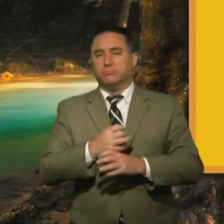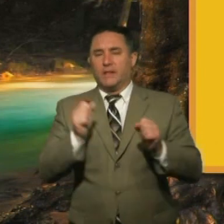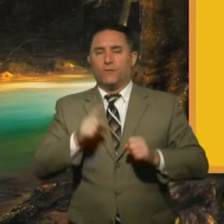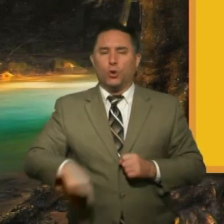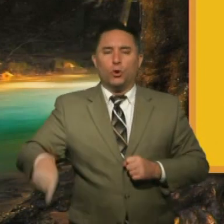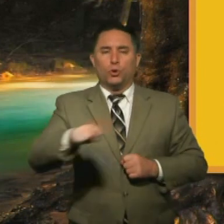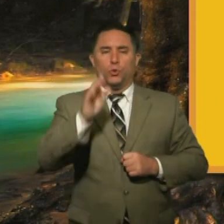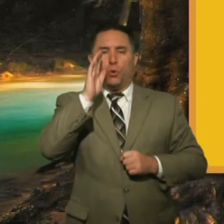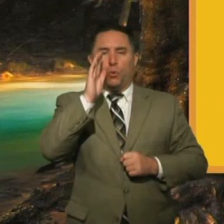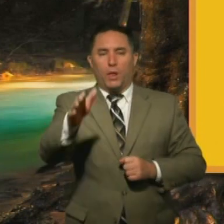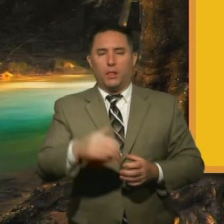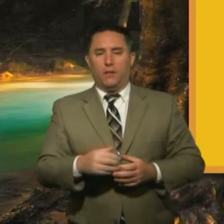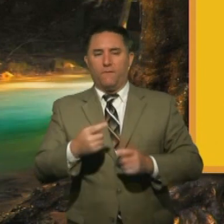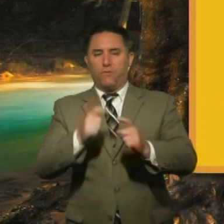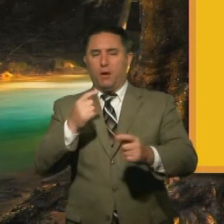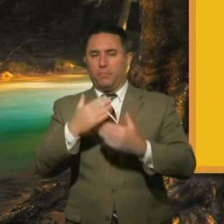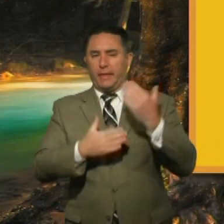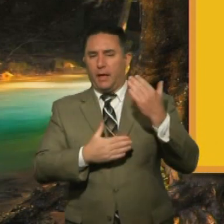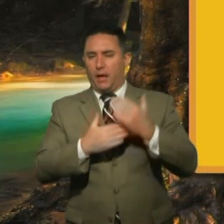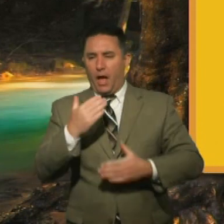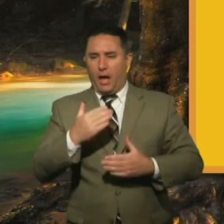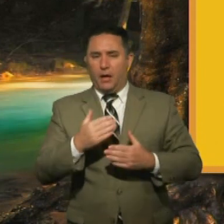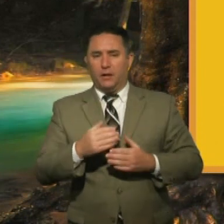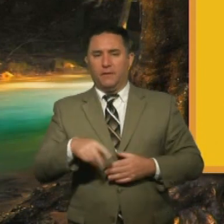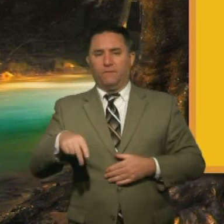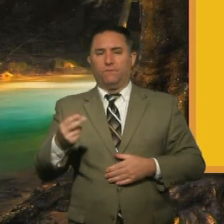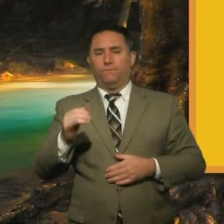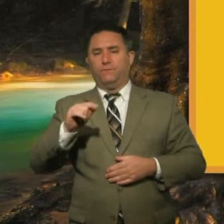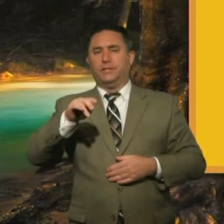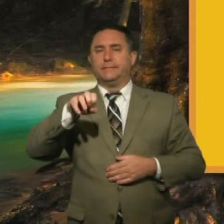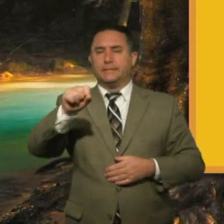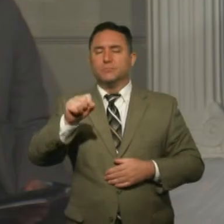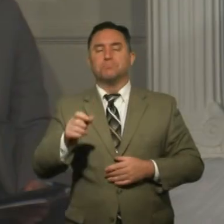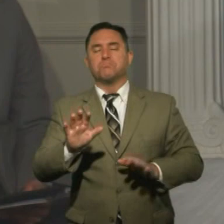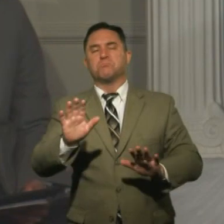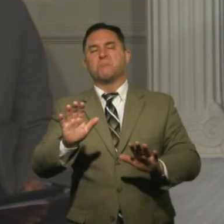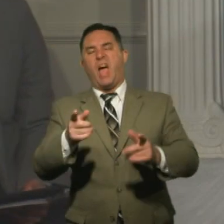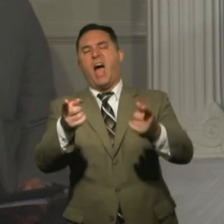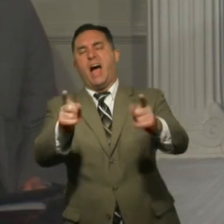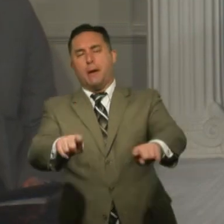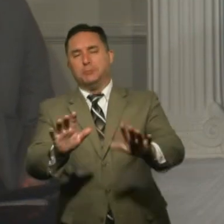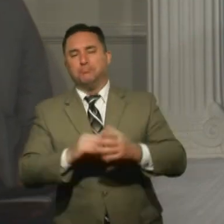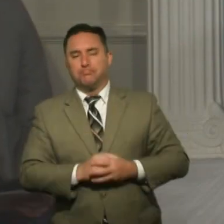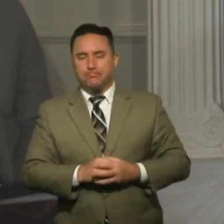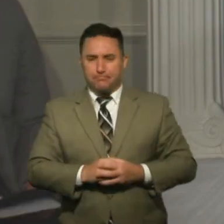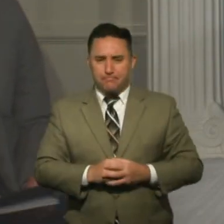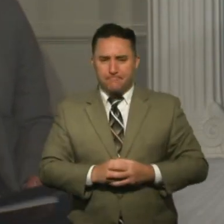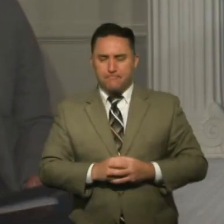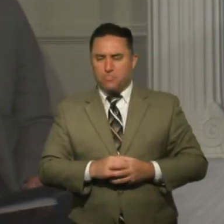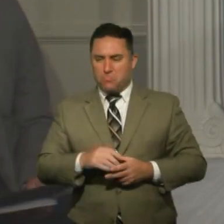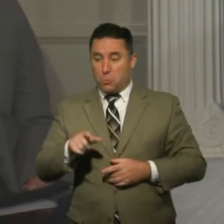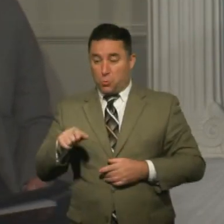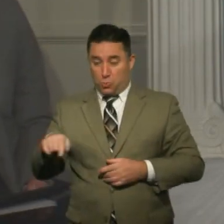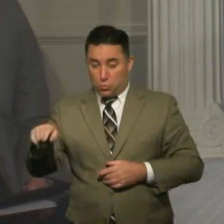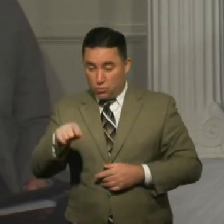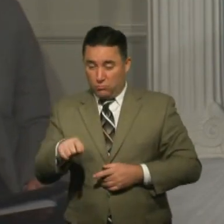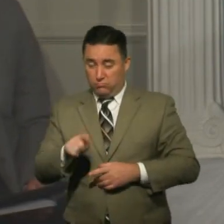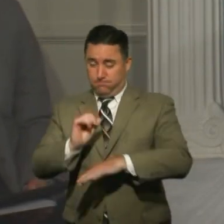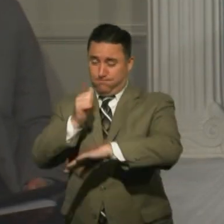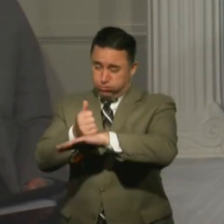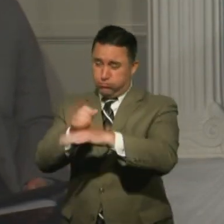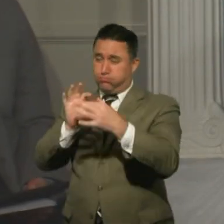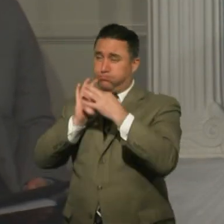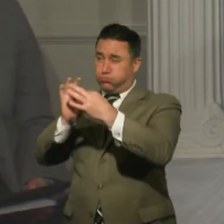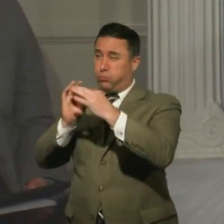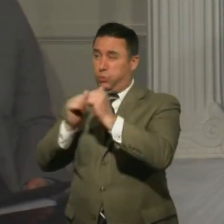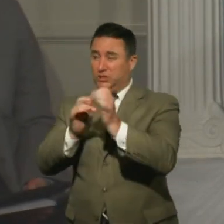you out of the hand of the Philistines." So what happened? He said, hey, if you go back and you reestablish your relationship with